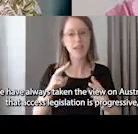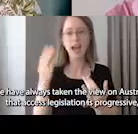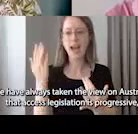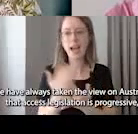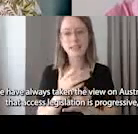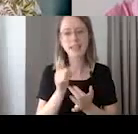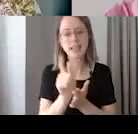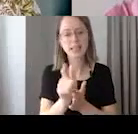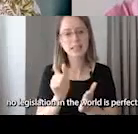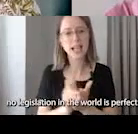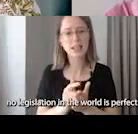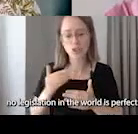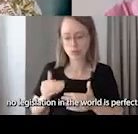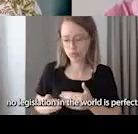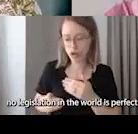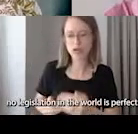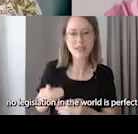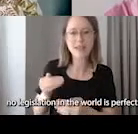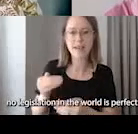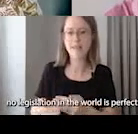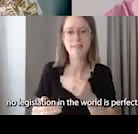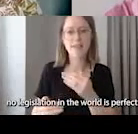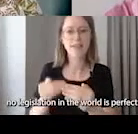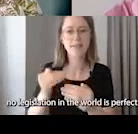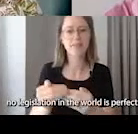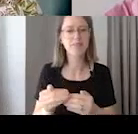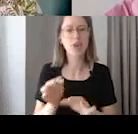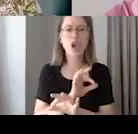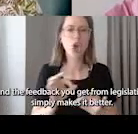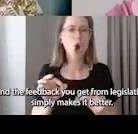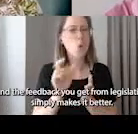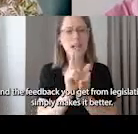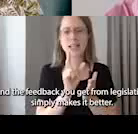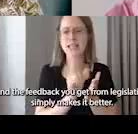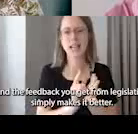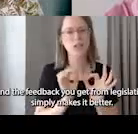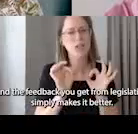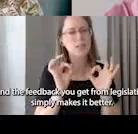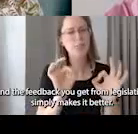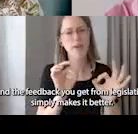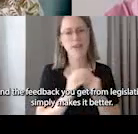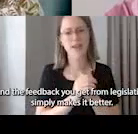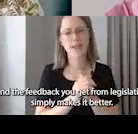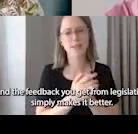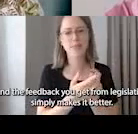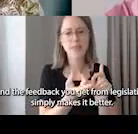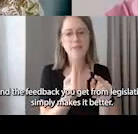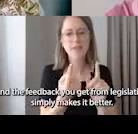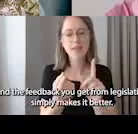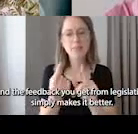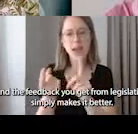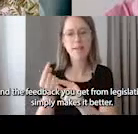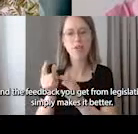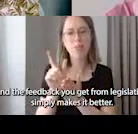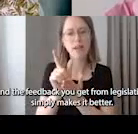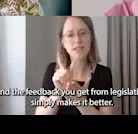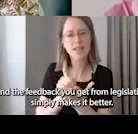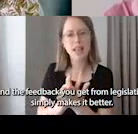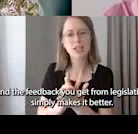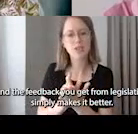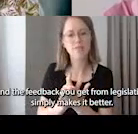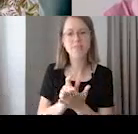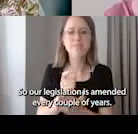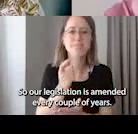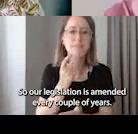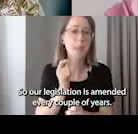is progressive. No legislation in the world is perfect, and feedback you get from legislation simply